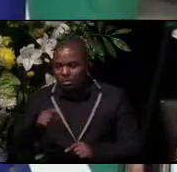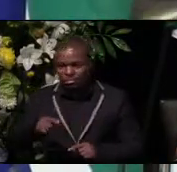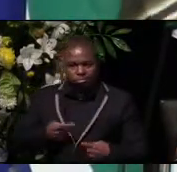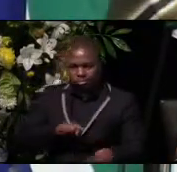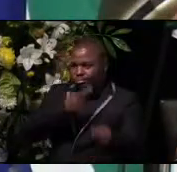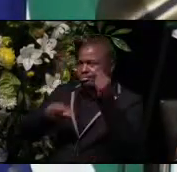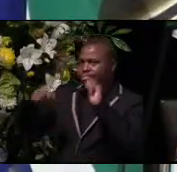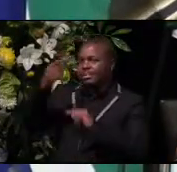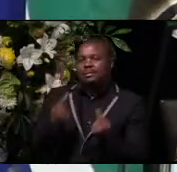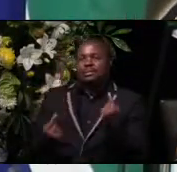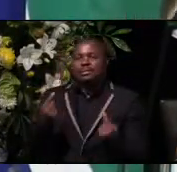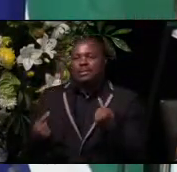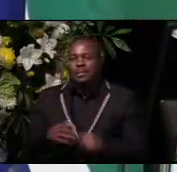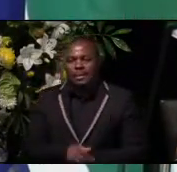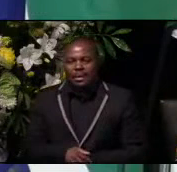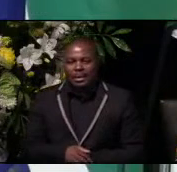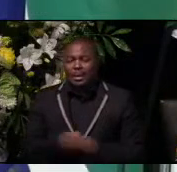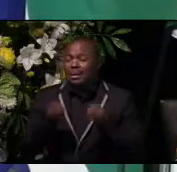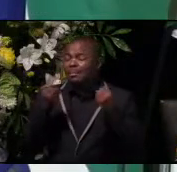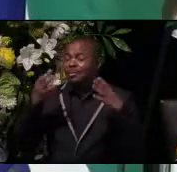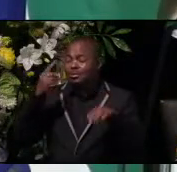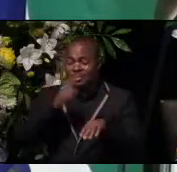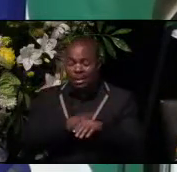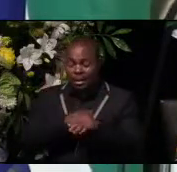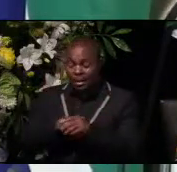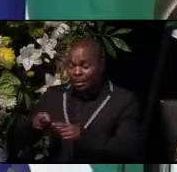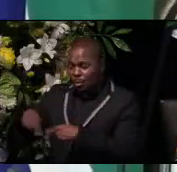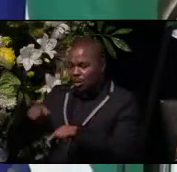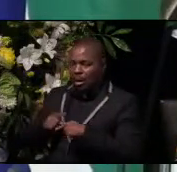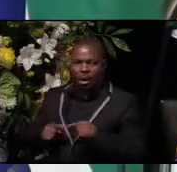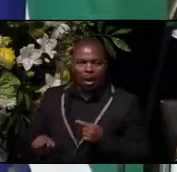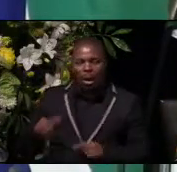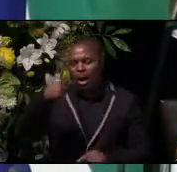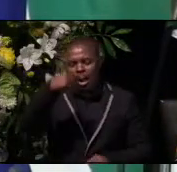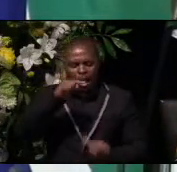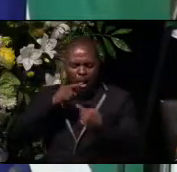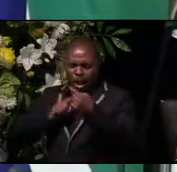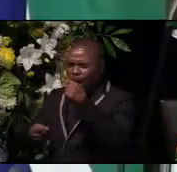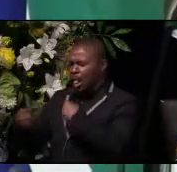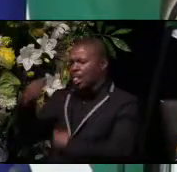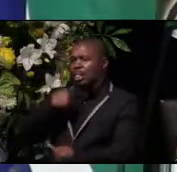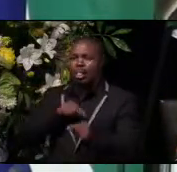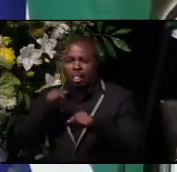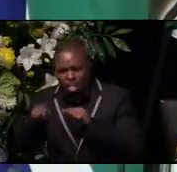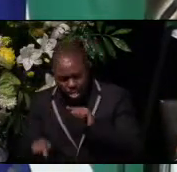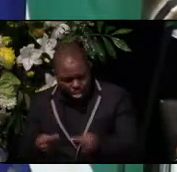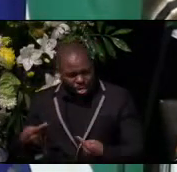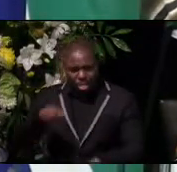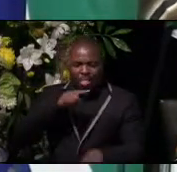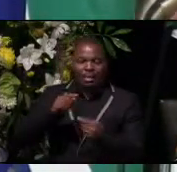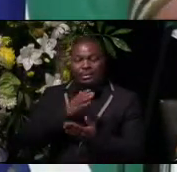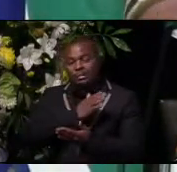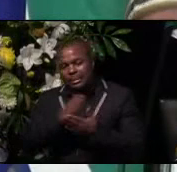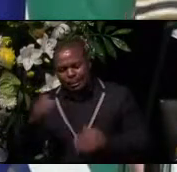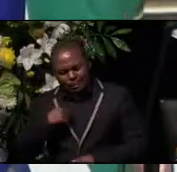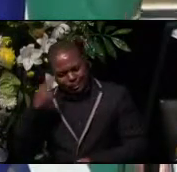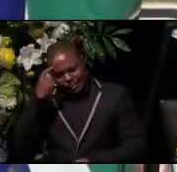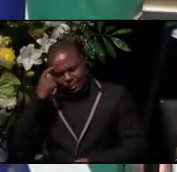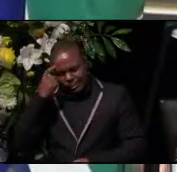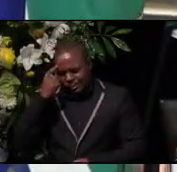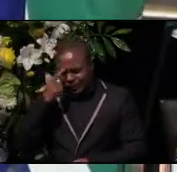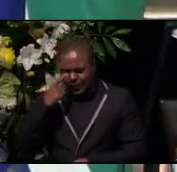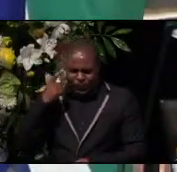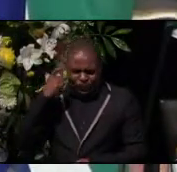they spend most of the time fighting against each other and some even started